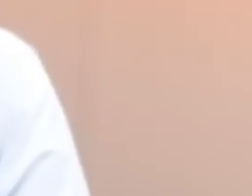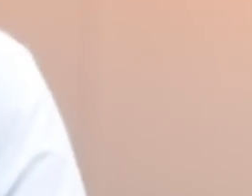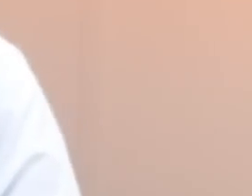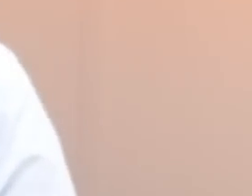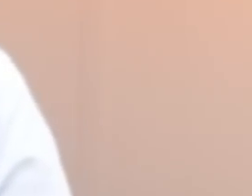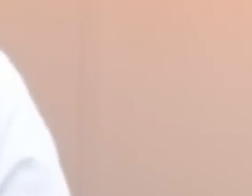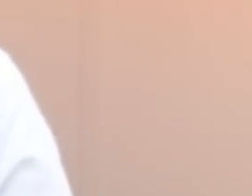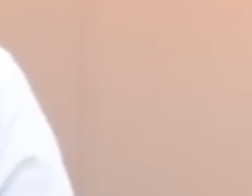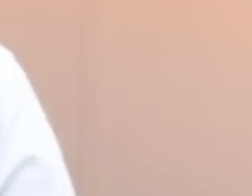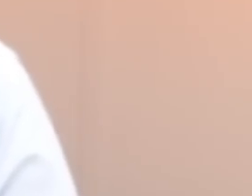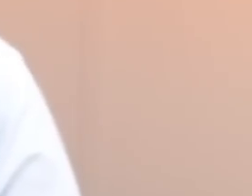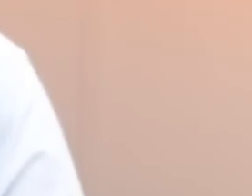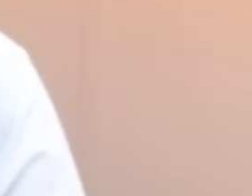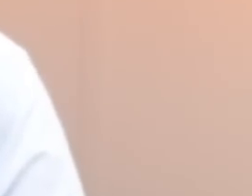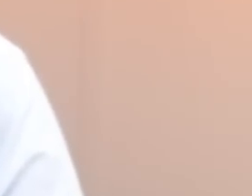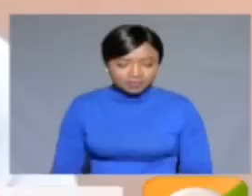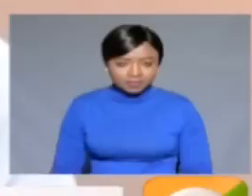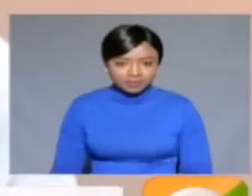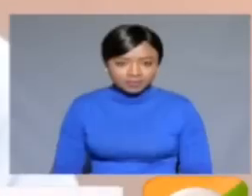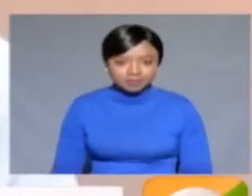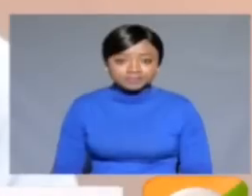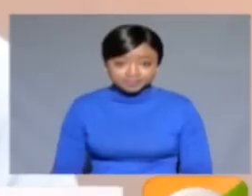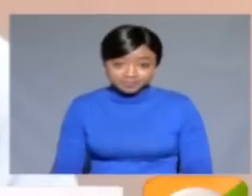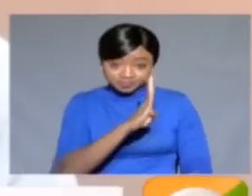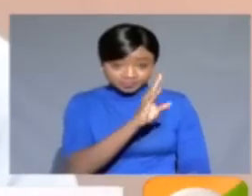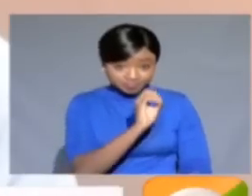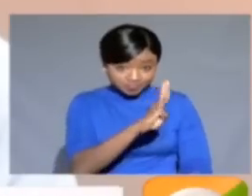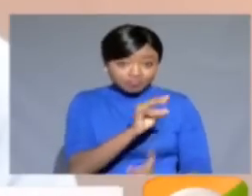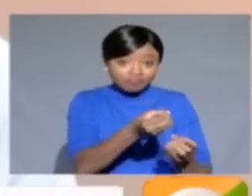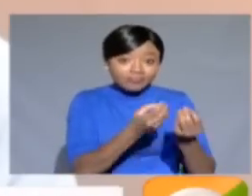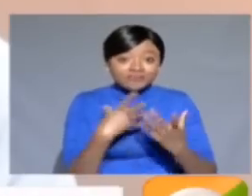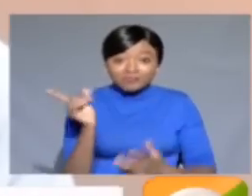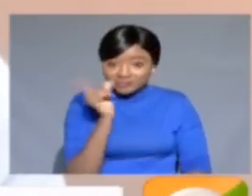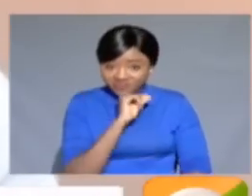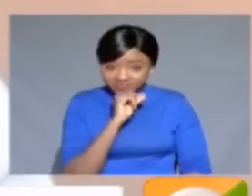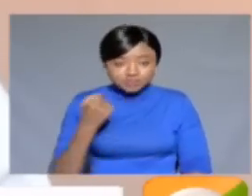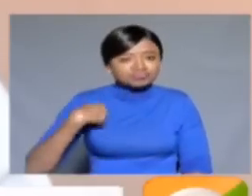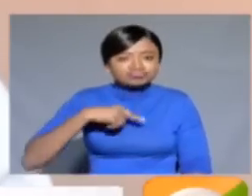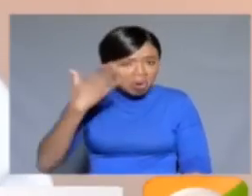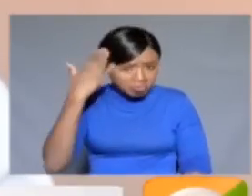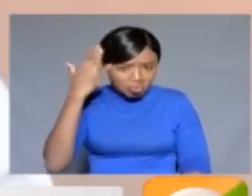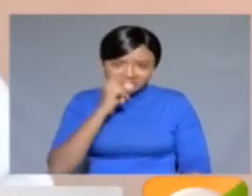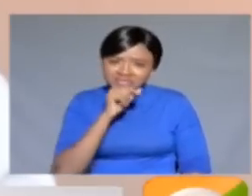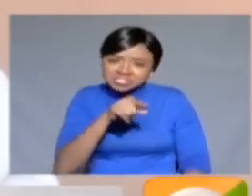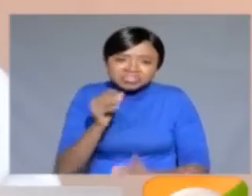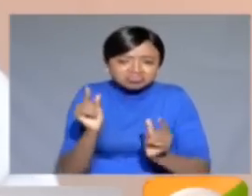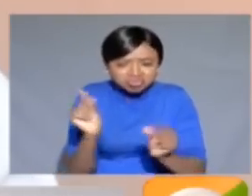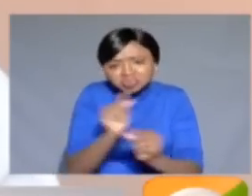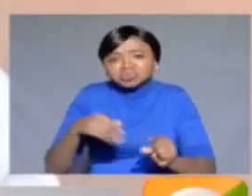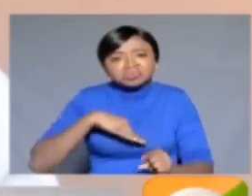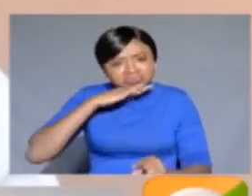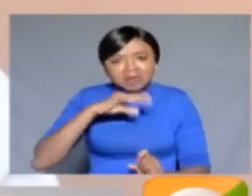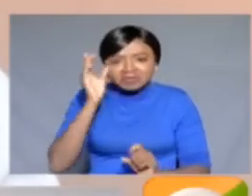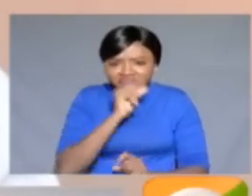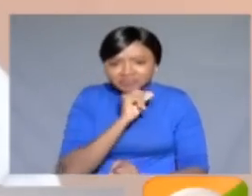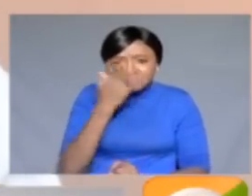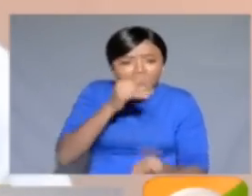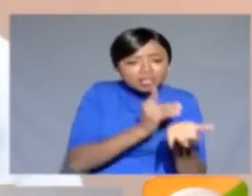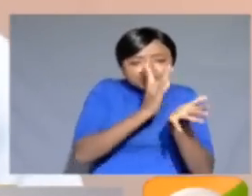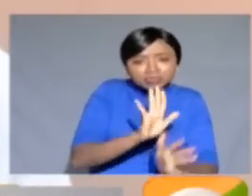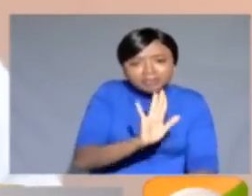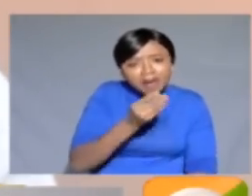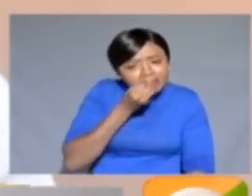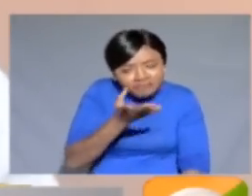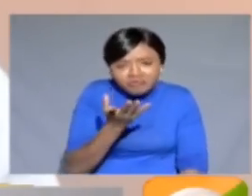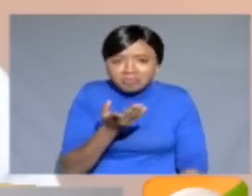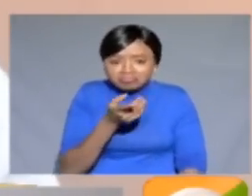Bob had informed us, so we knew that he wasn't going to last very long. He had been told by his doctors not